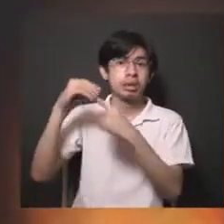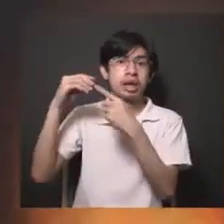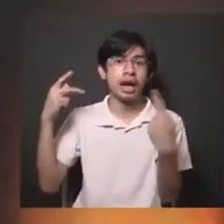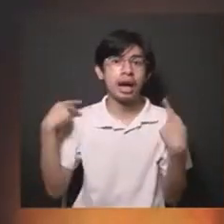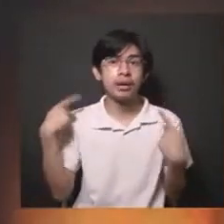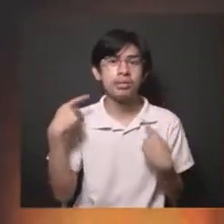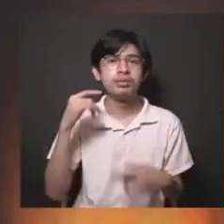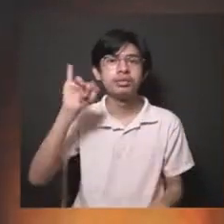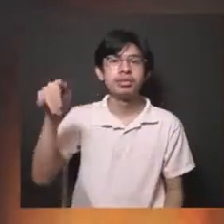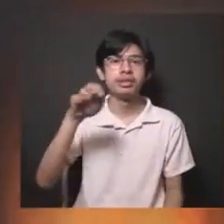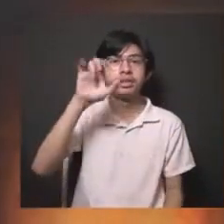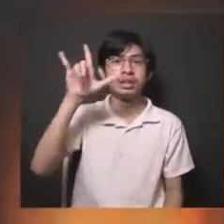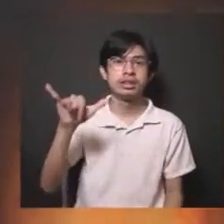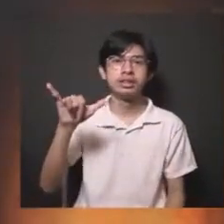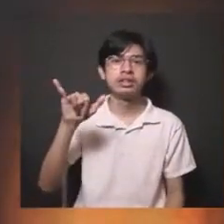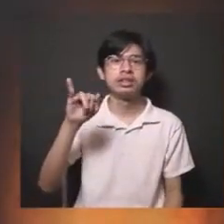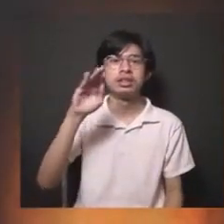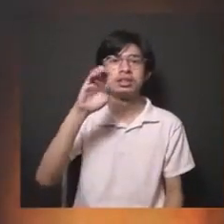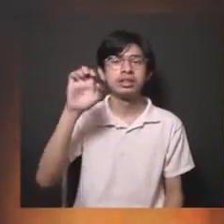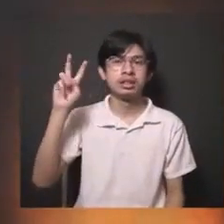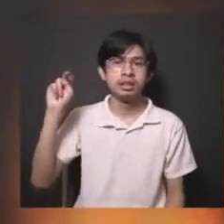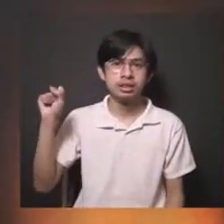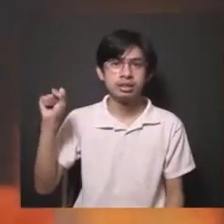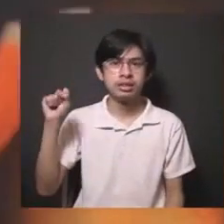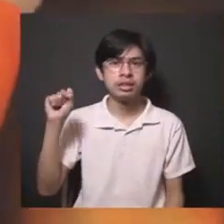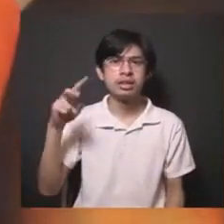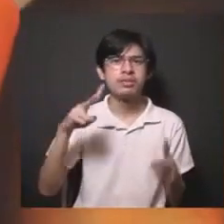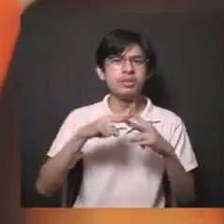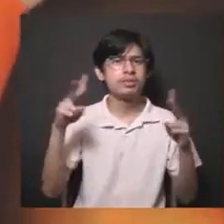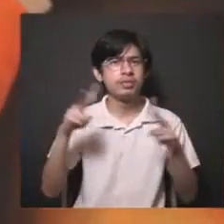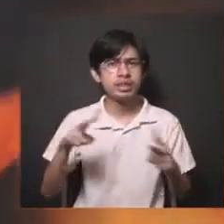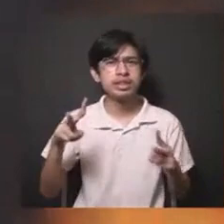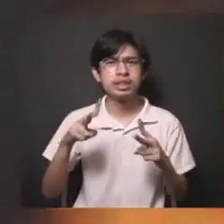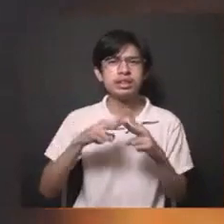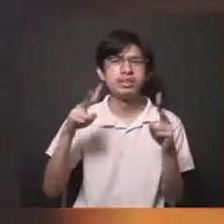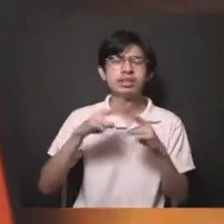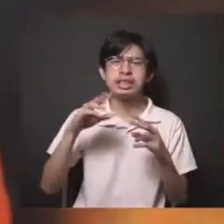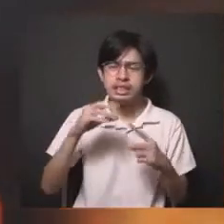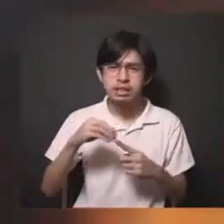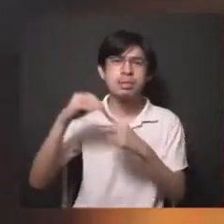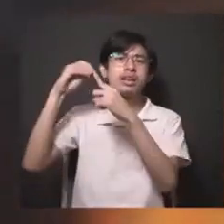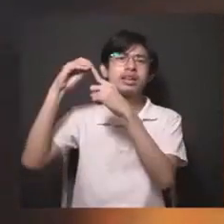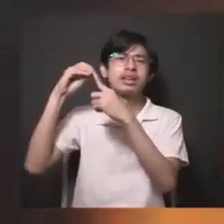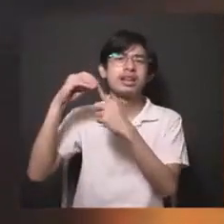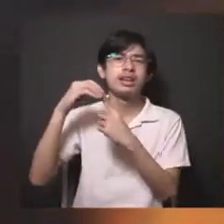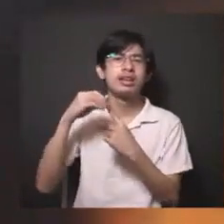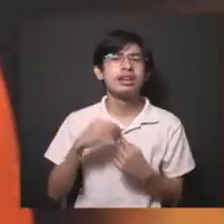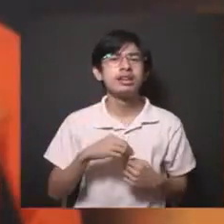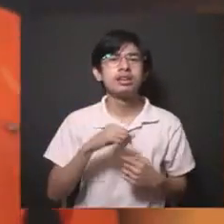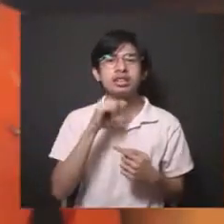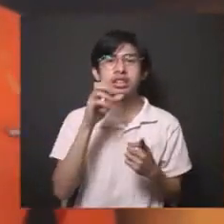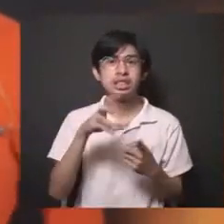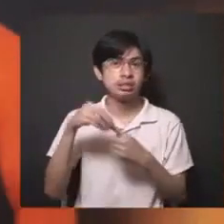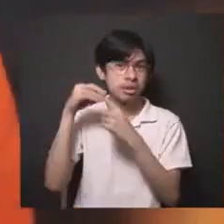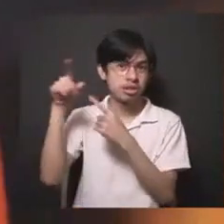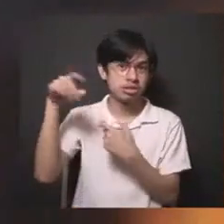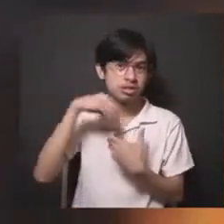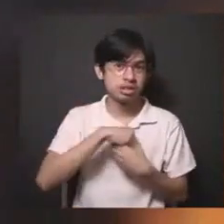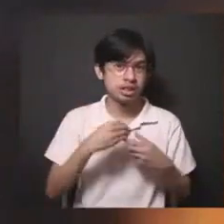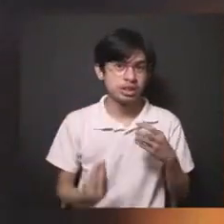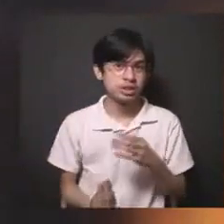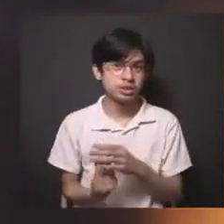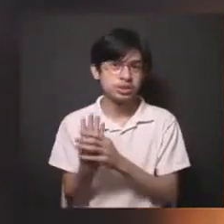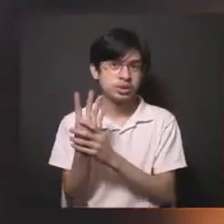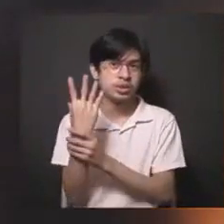special. They're very special. And not they're not the special type that you put it in the ground, you know, there's a beanstalk that comes out. No, it's